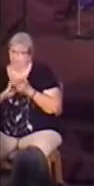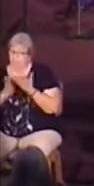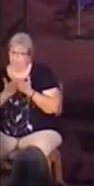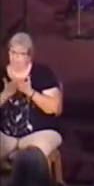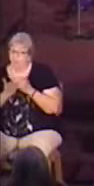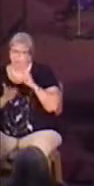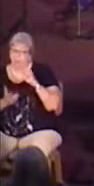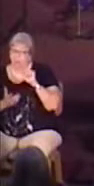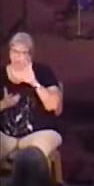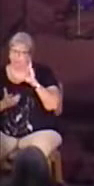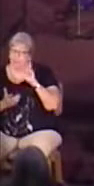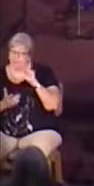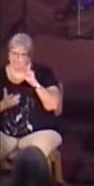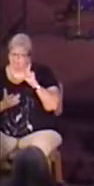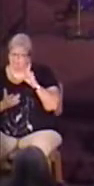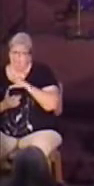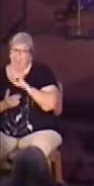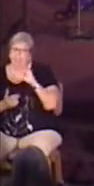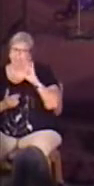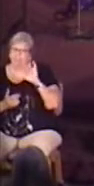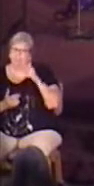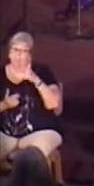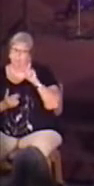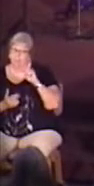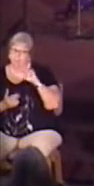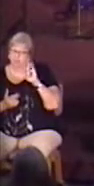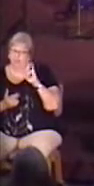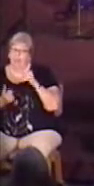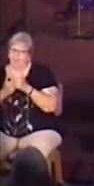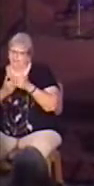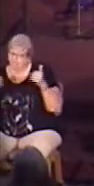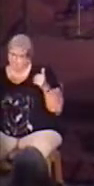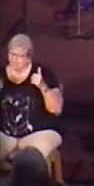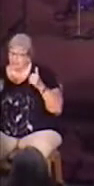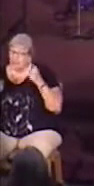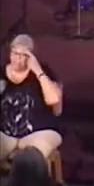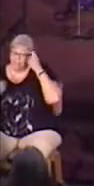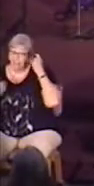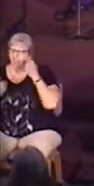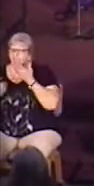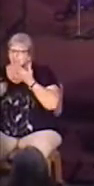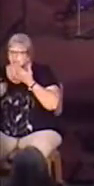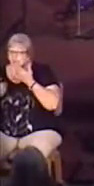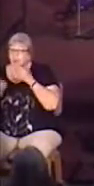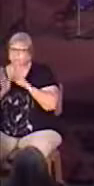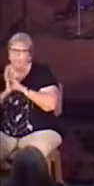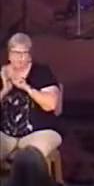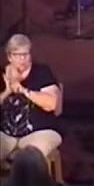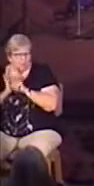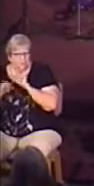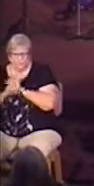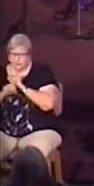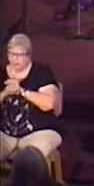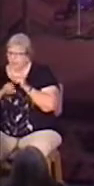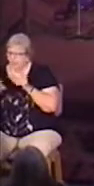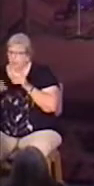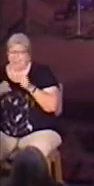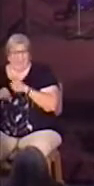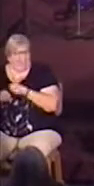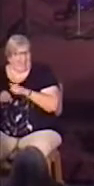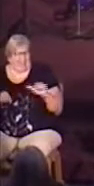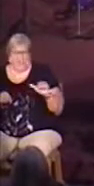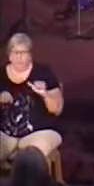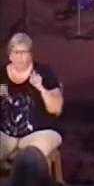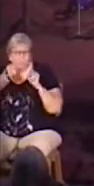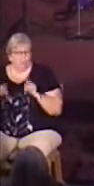Racism and bigotry and division about the color or ethnicity or background or job description of any